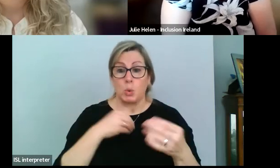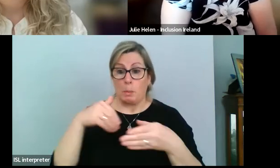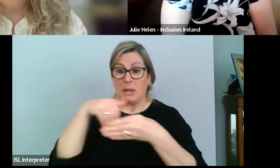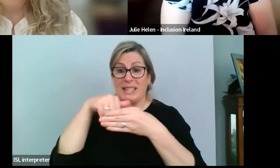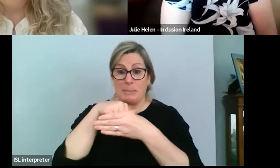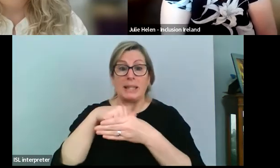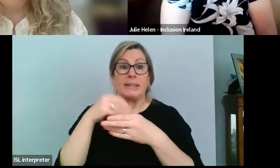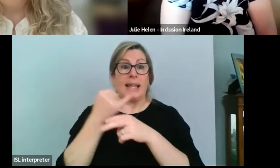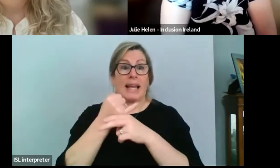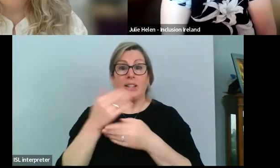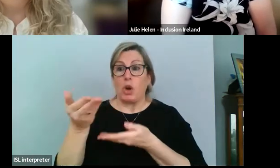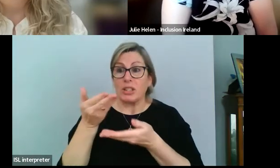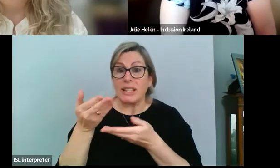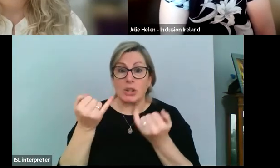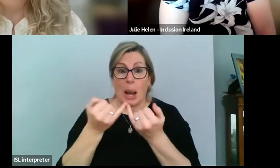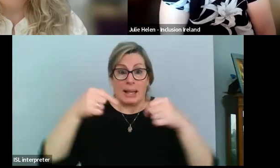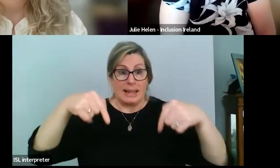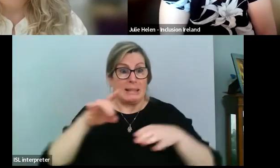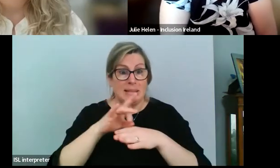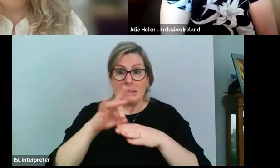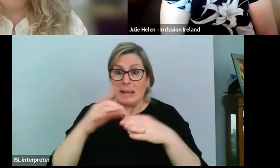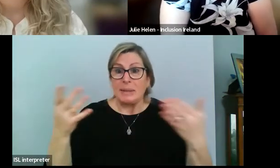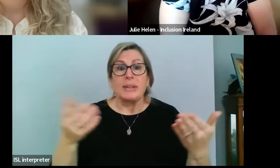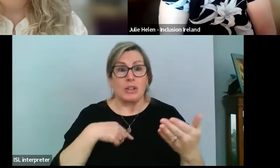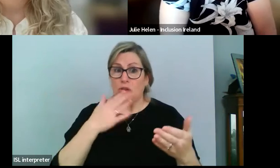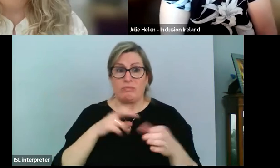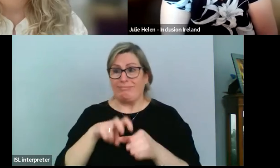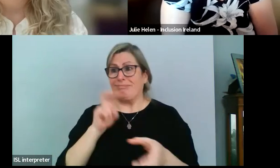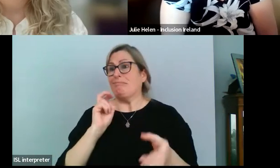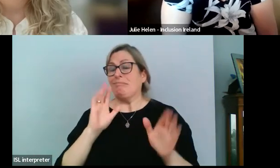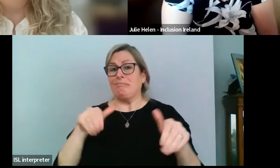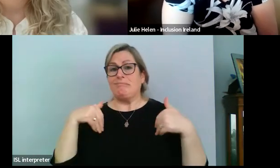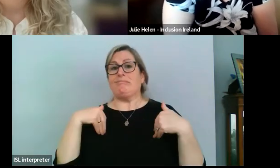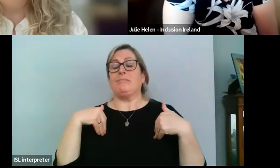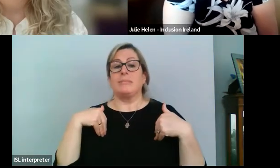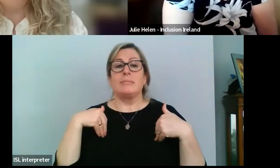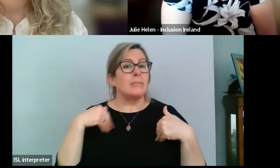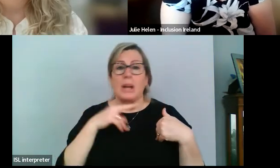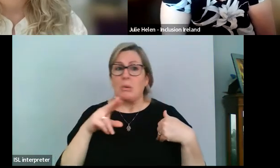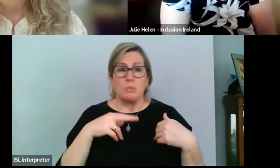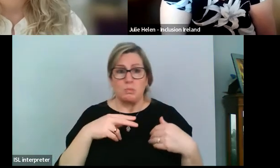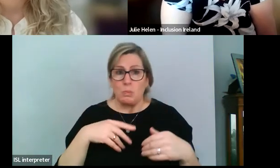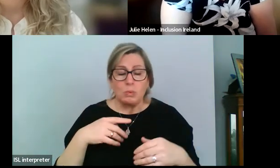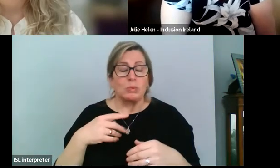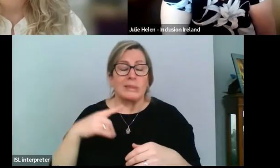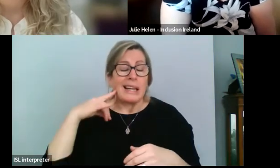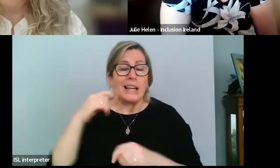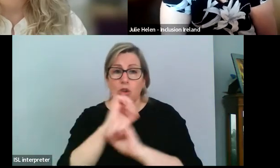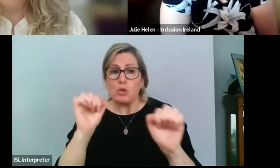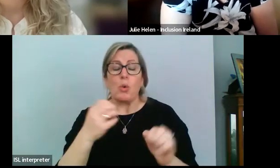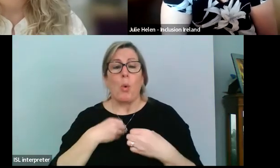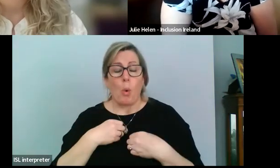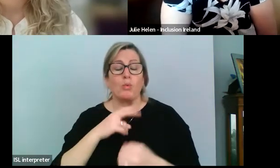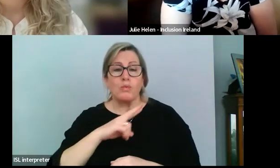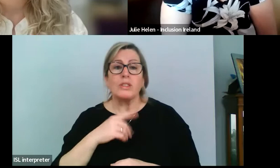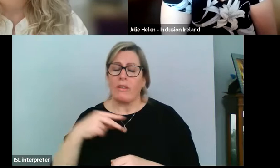in consultations like this, you're just going to opt out and not have your voice heard. So it's really important